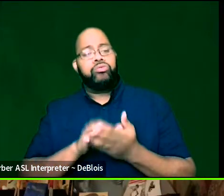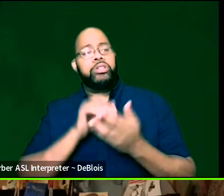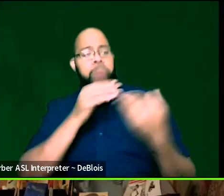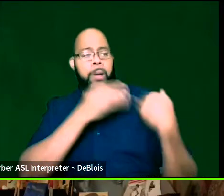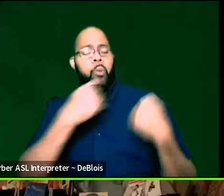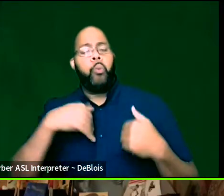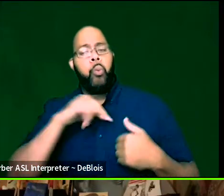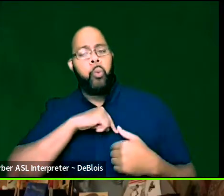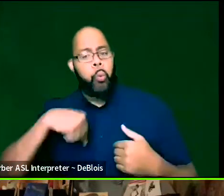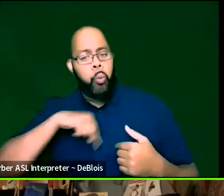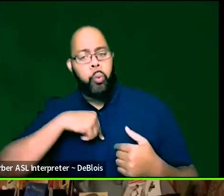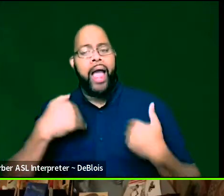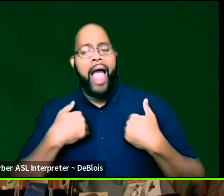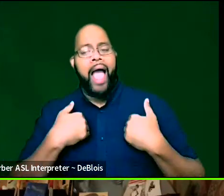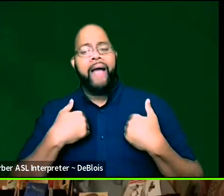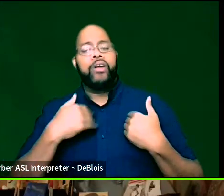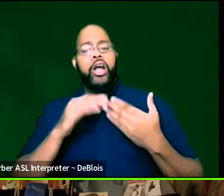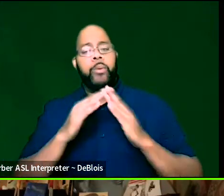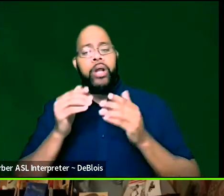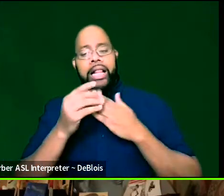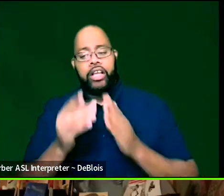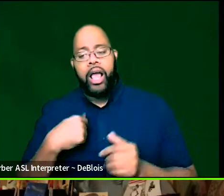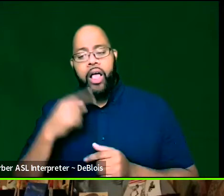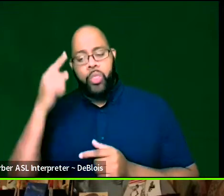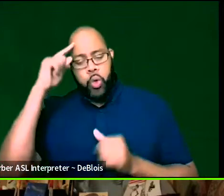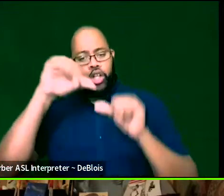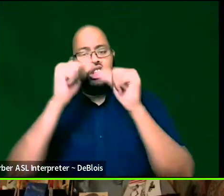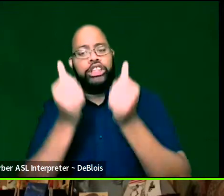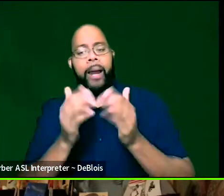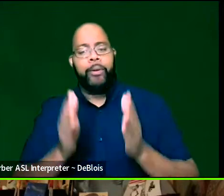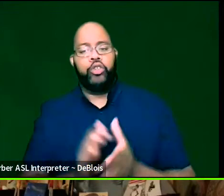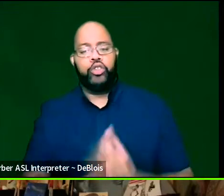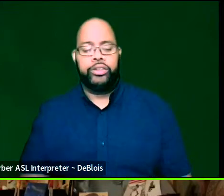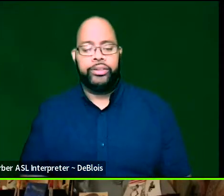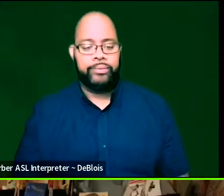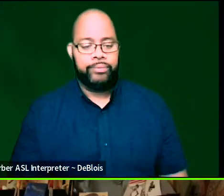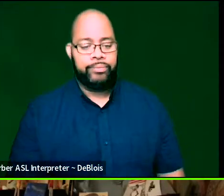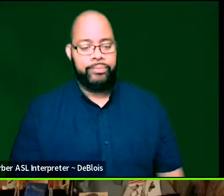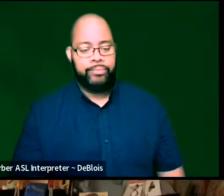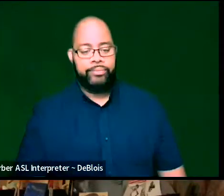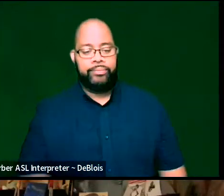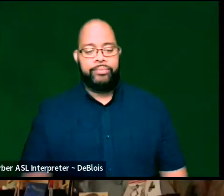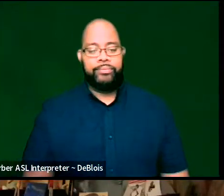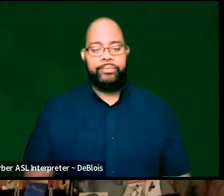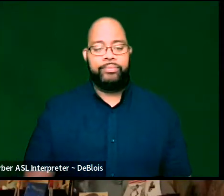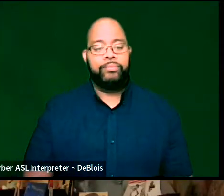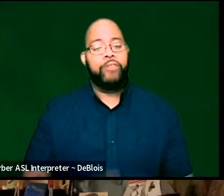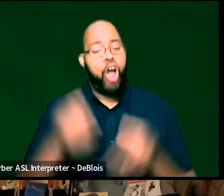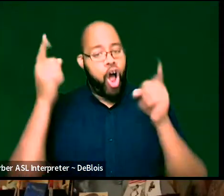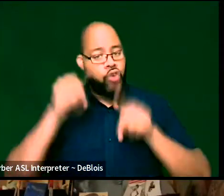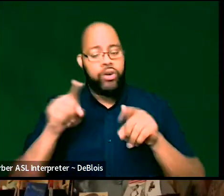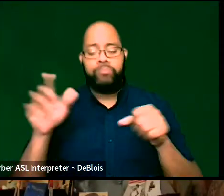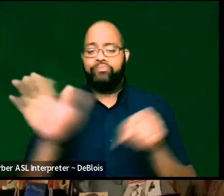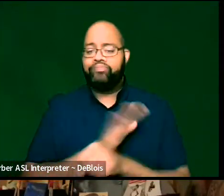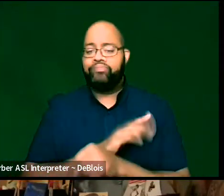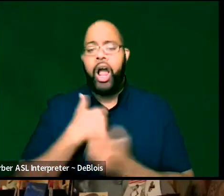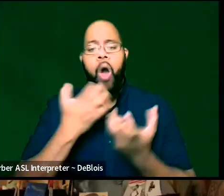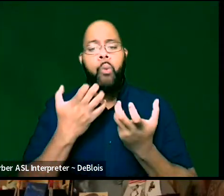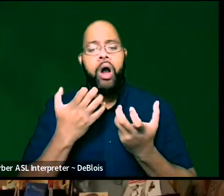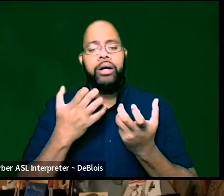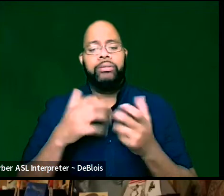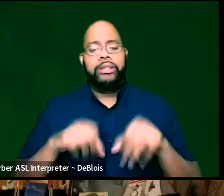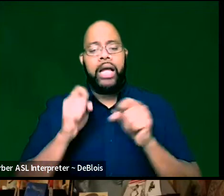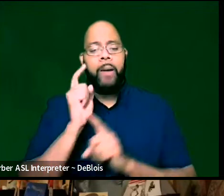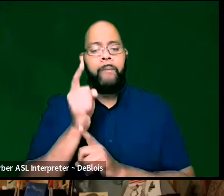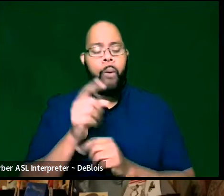have as community leaders and thought shapers. Agreed completely. I just want to just take